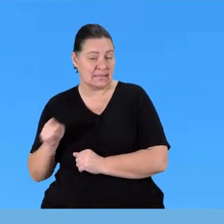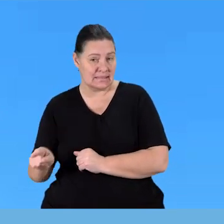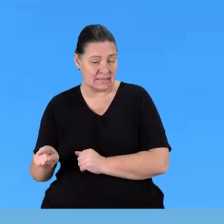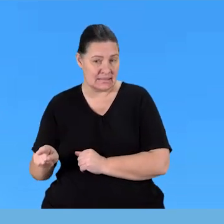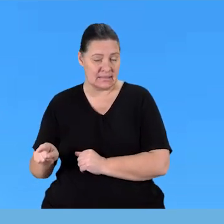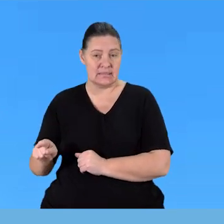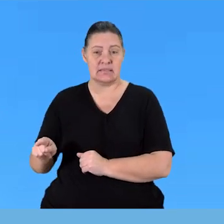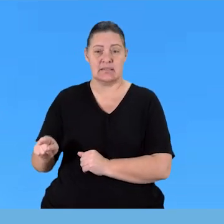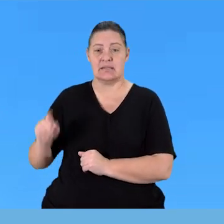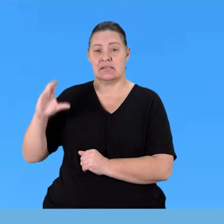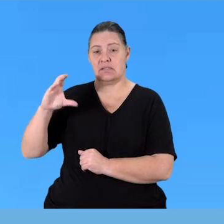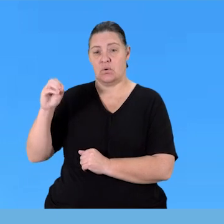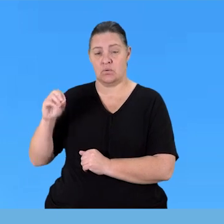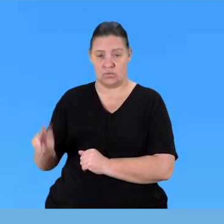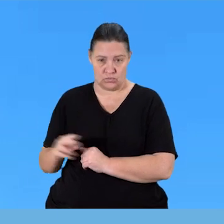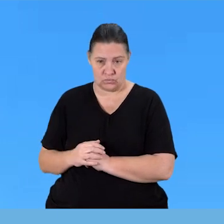and